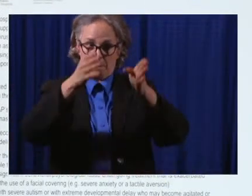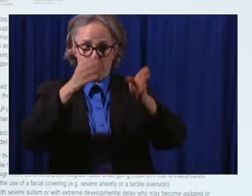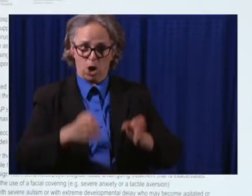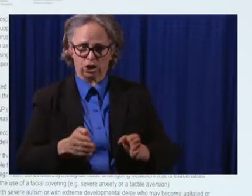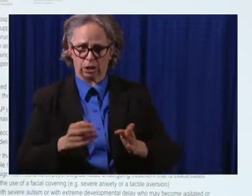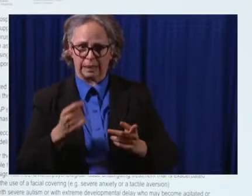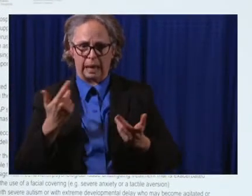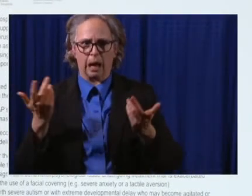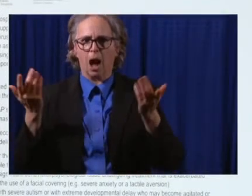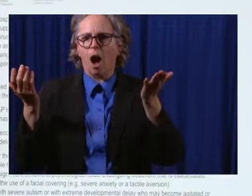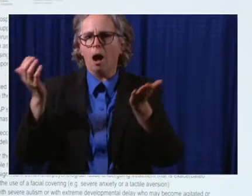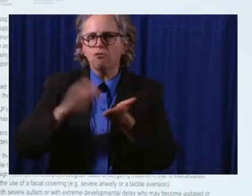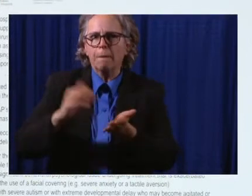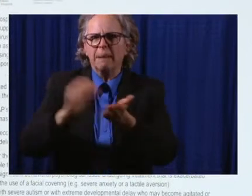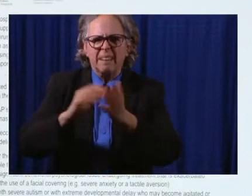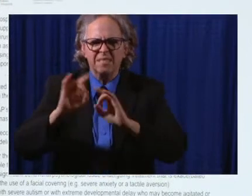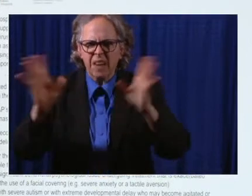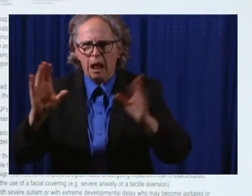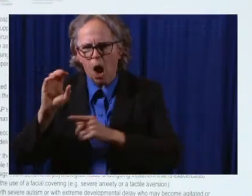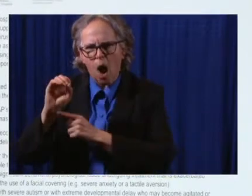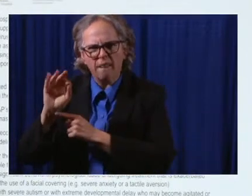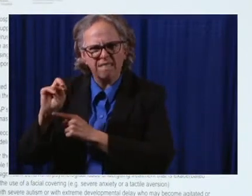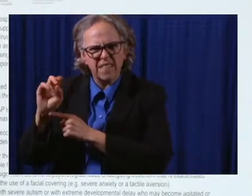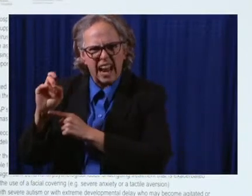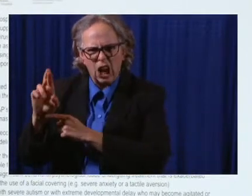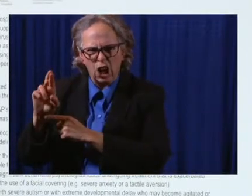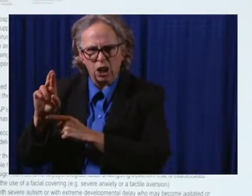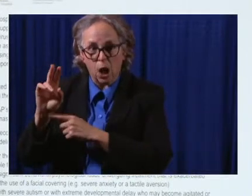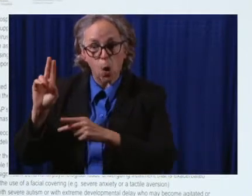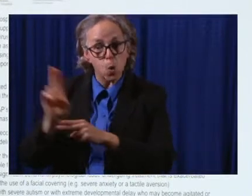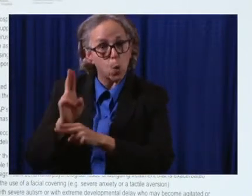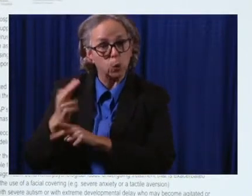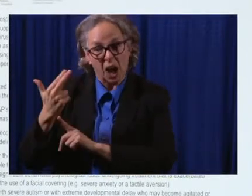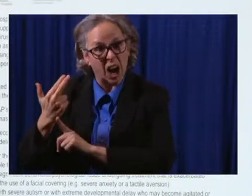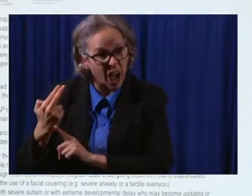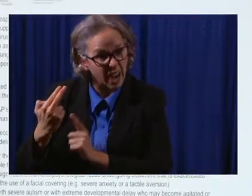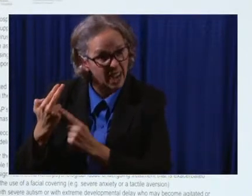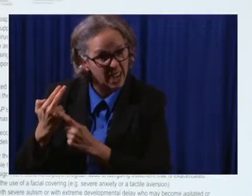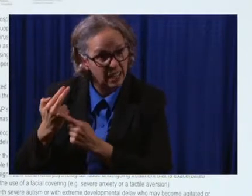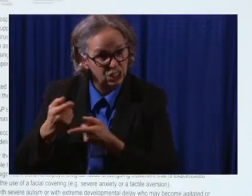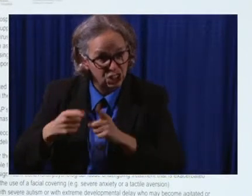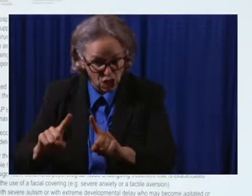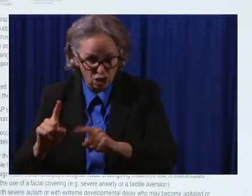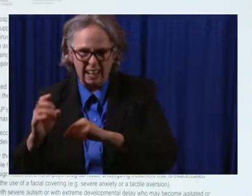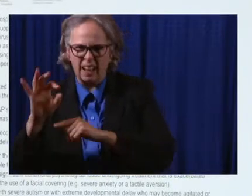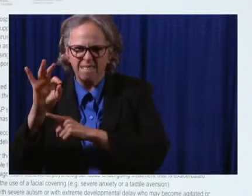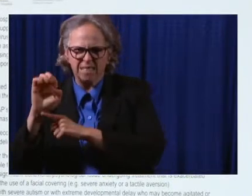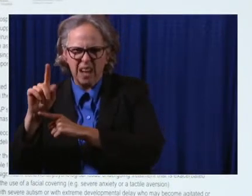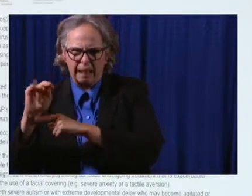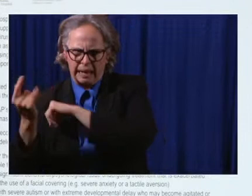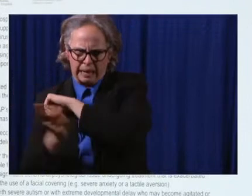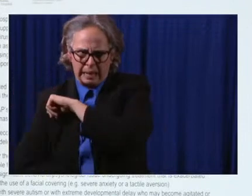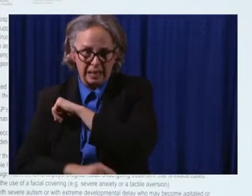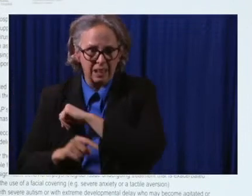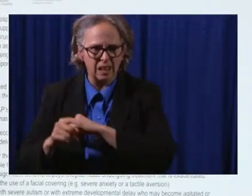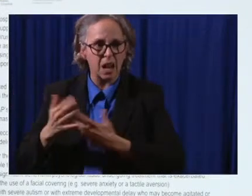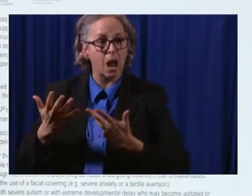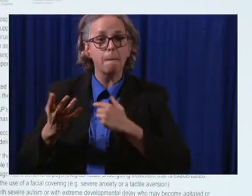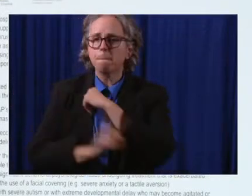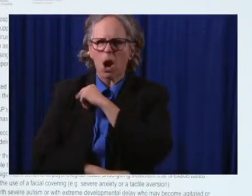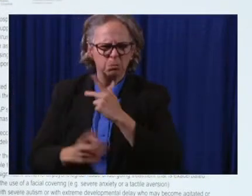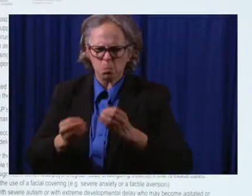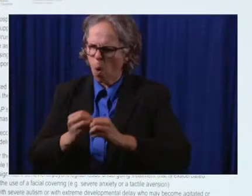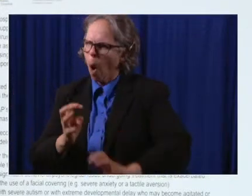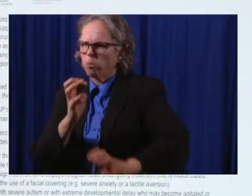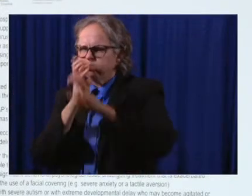offenders who use a gun in the commission of a felony or who are found in possession of a gun. This is something that chiefs of